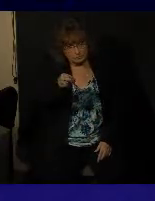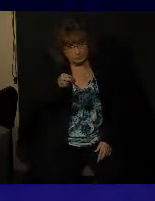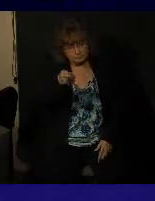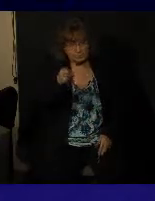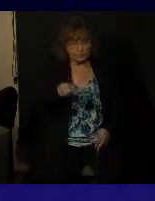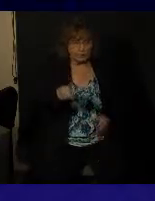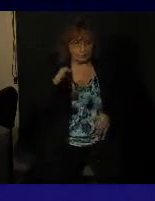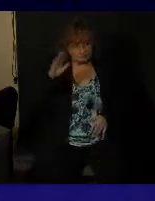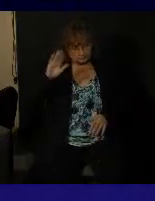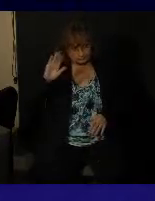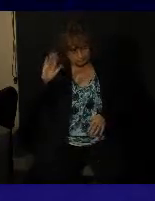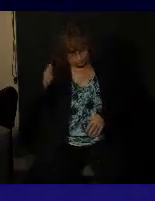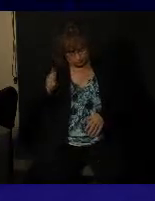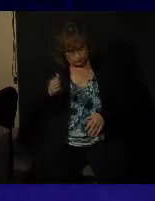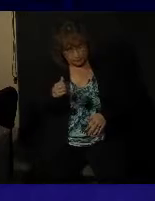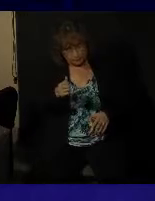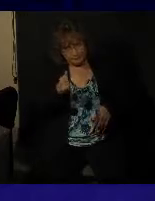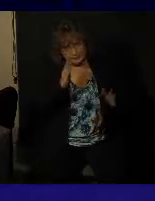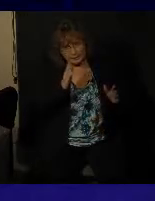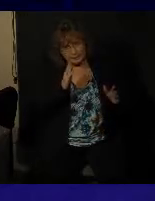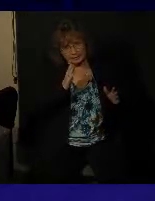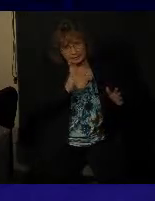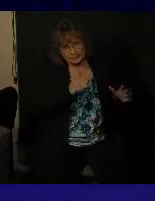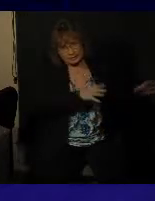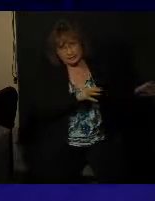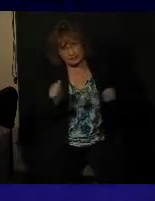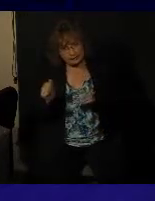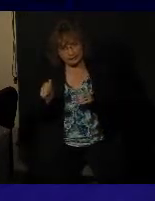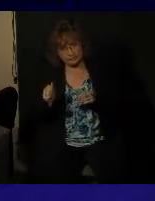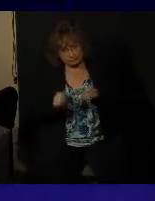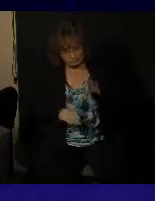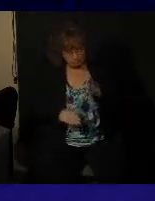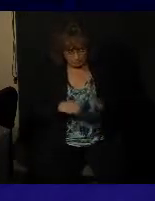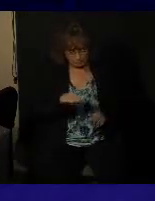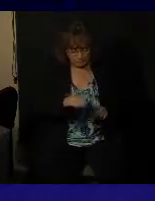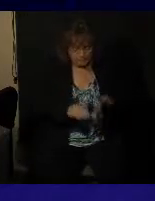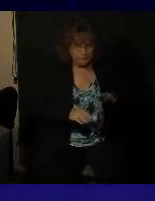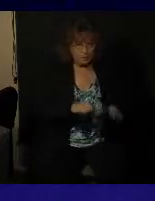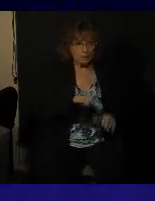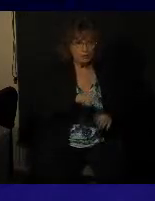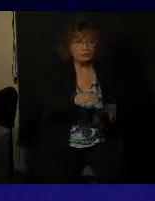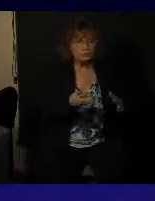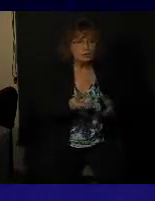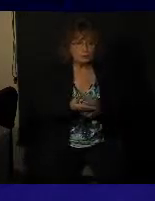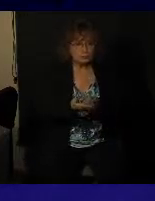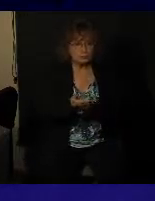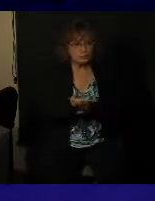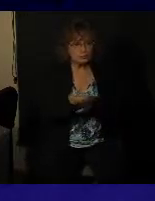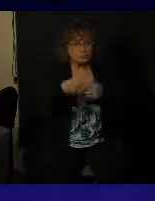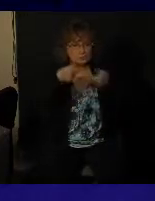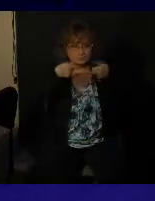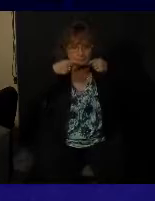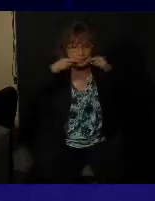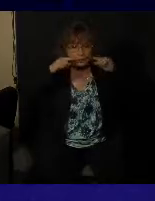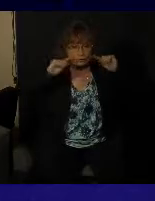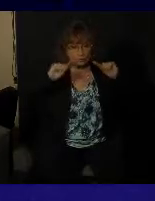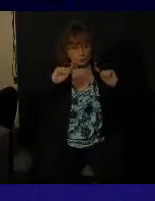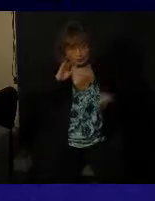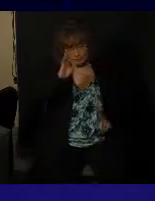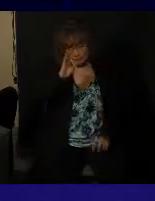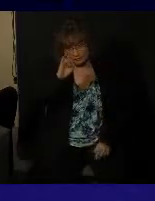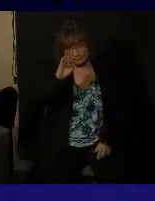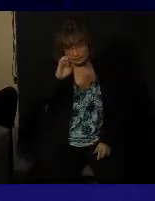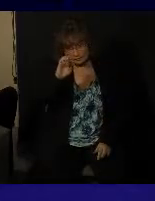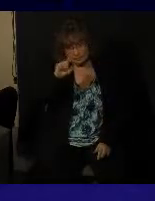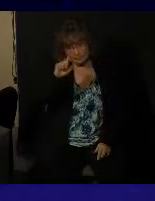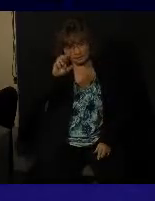cornfields. And then I was brought back by the sheriff, and then had a long talk with